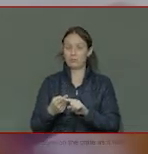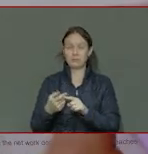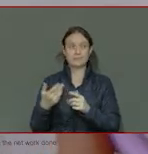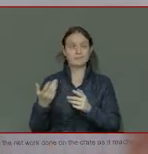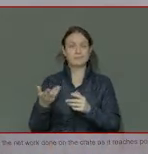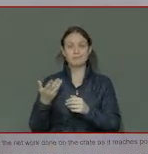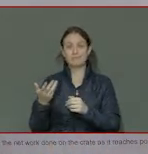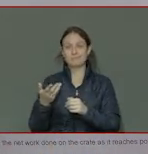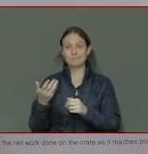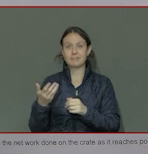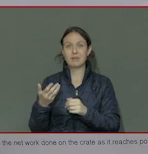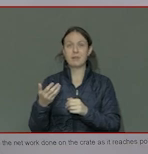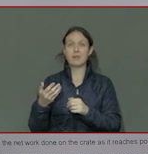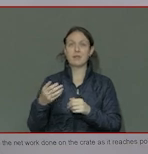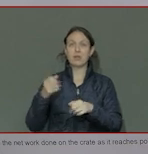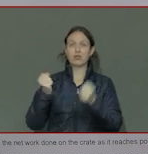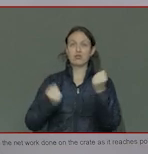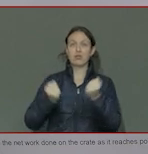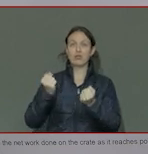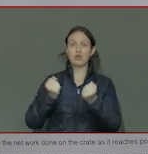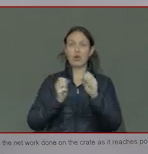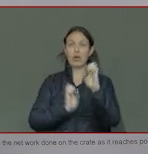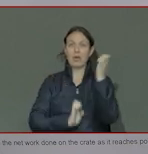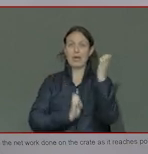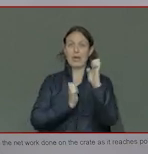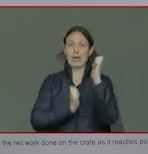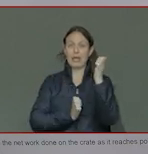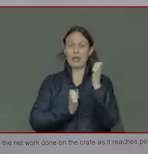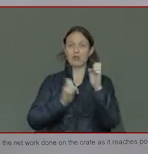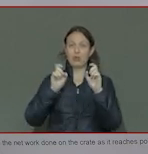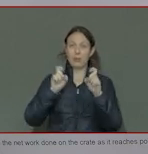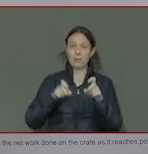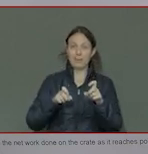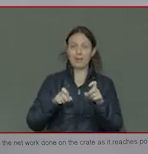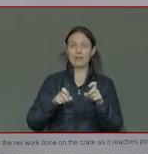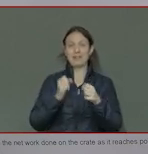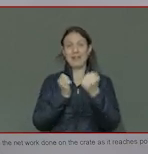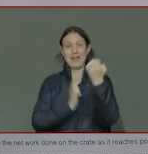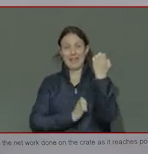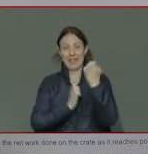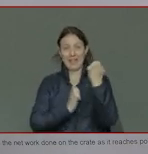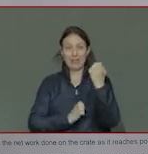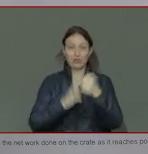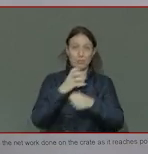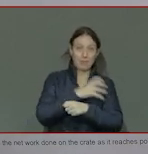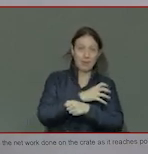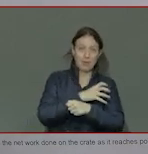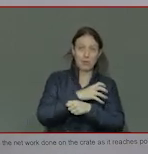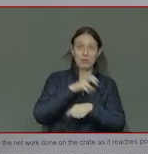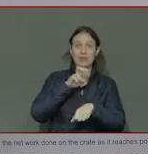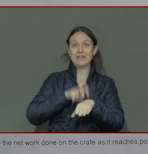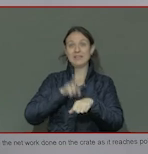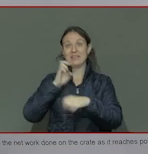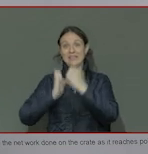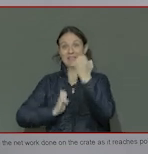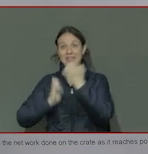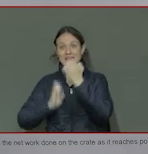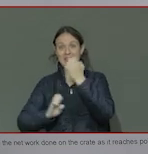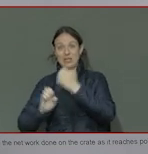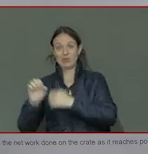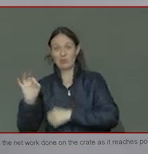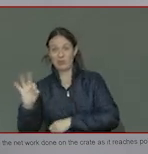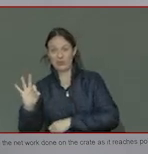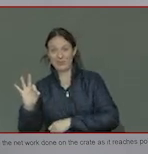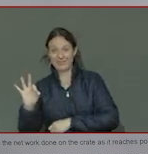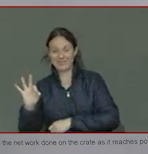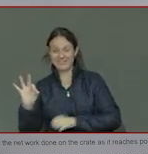of the engine, you must work out the force of the engine. Now, usually the formulas that you